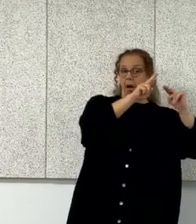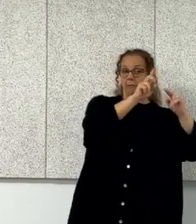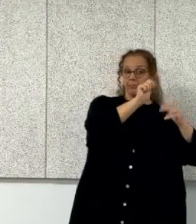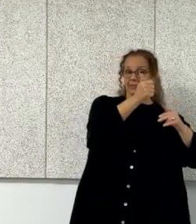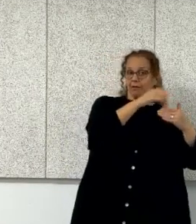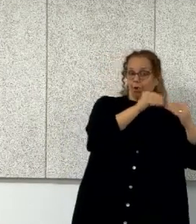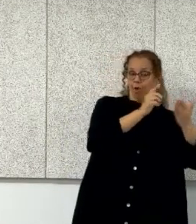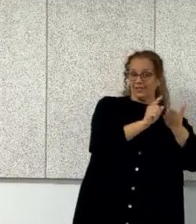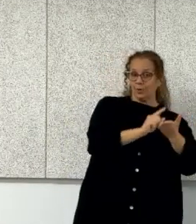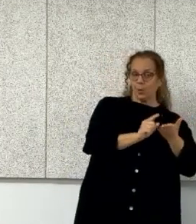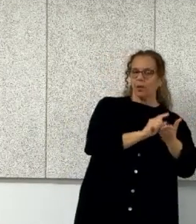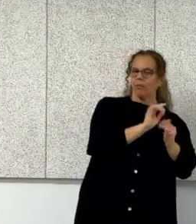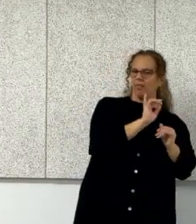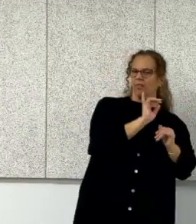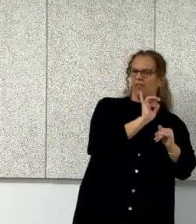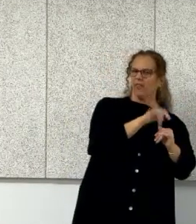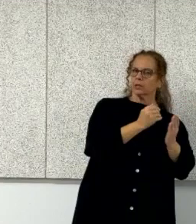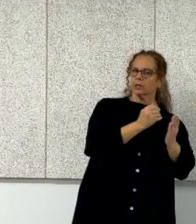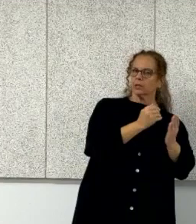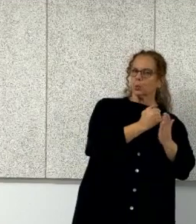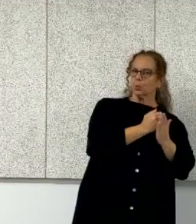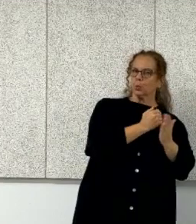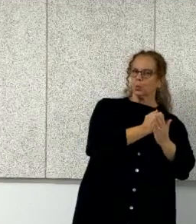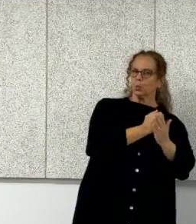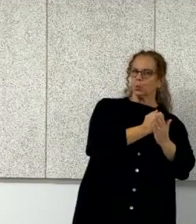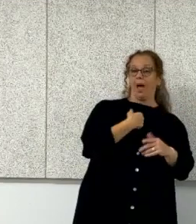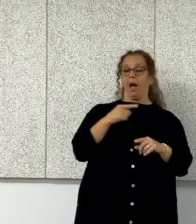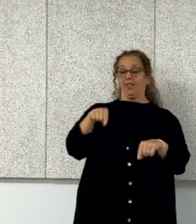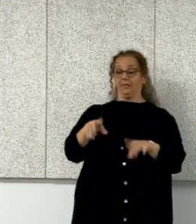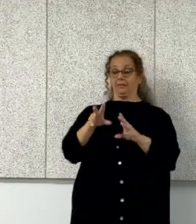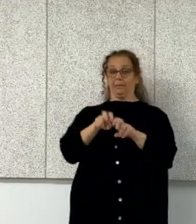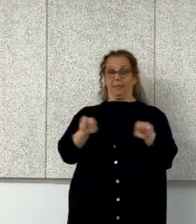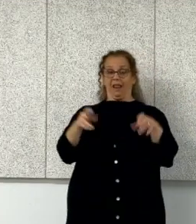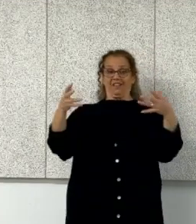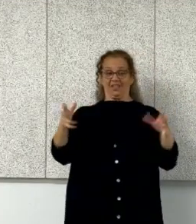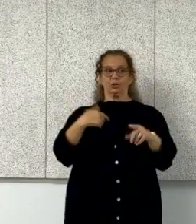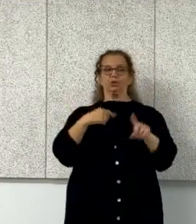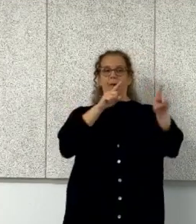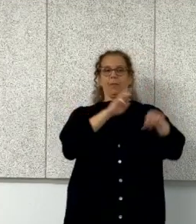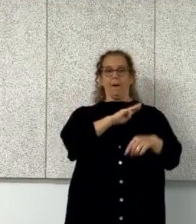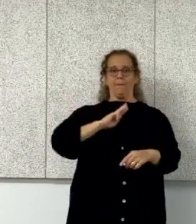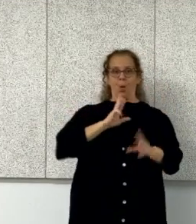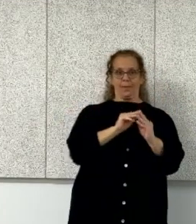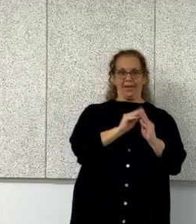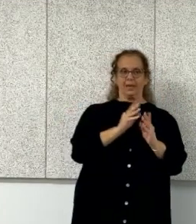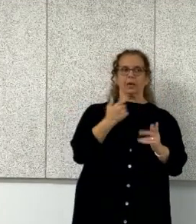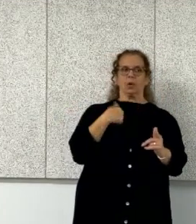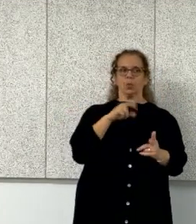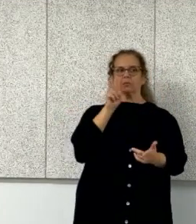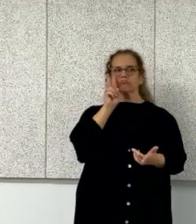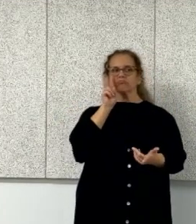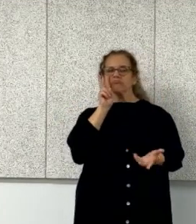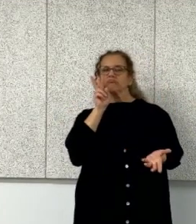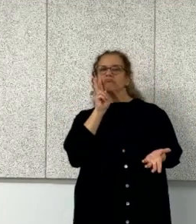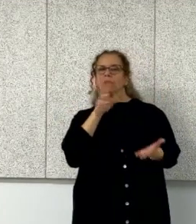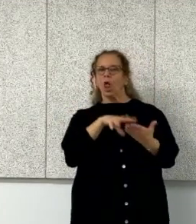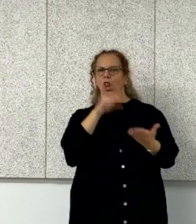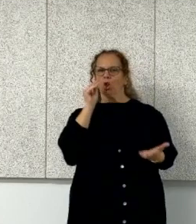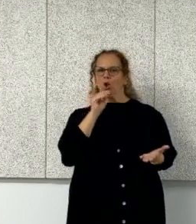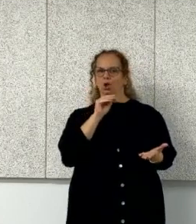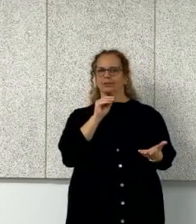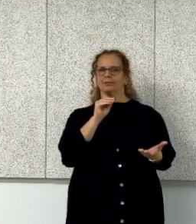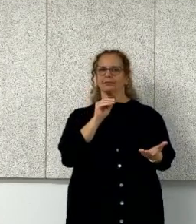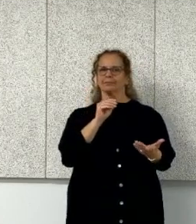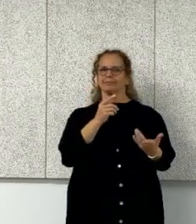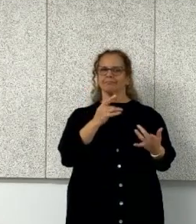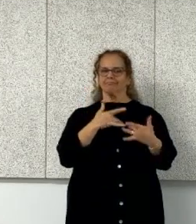week, we've, you know, I'm going to a board meeting right after this where we're gonna report on like our findings, and it's very exciting.